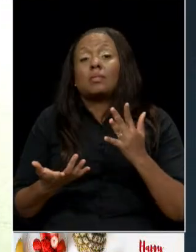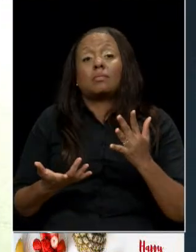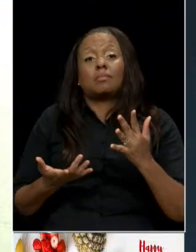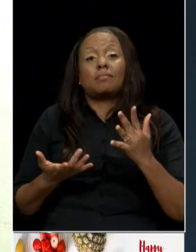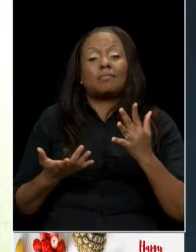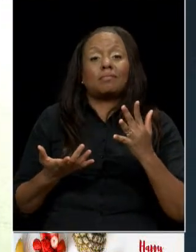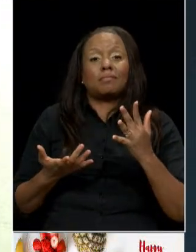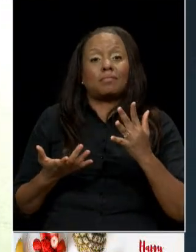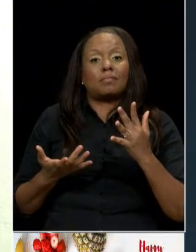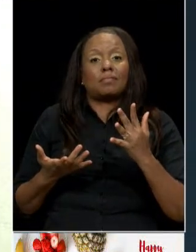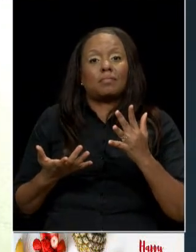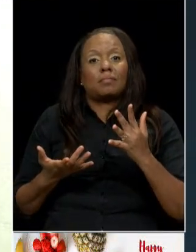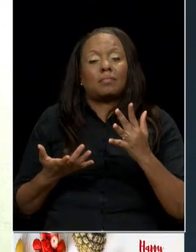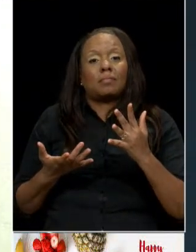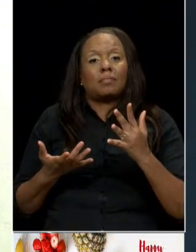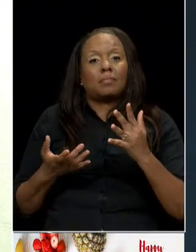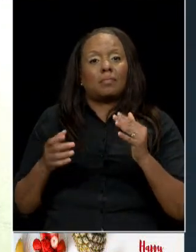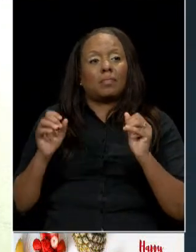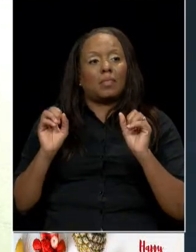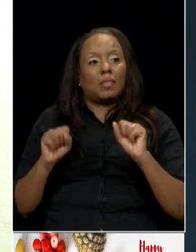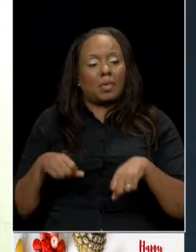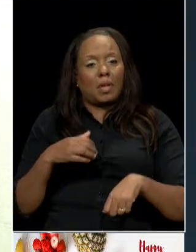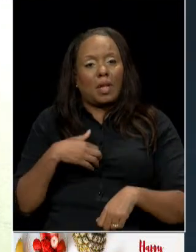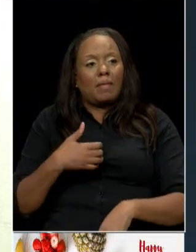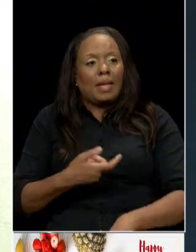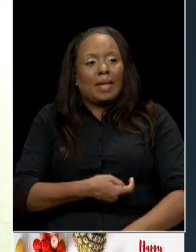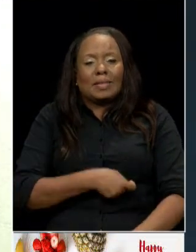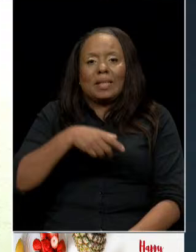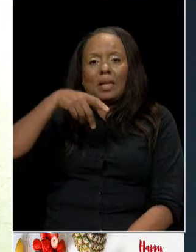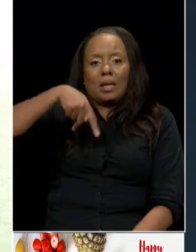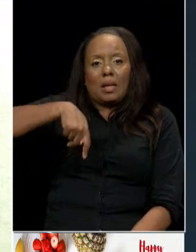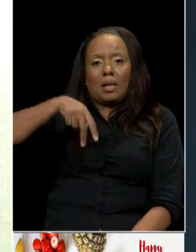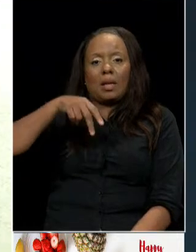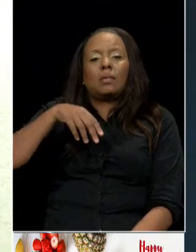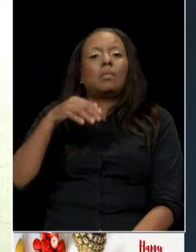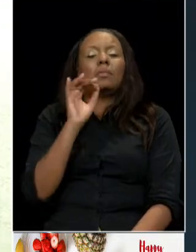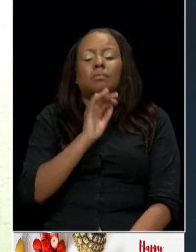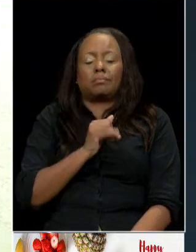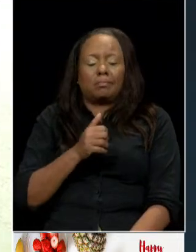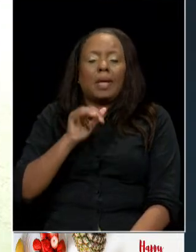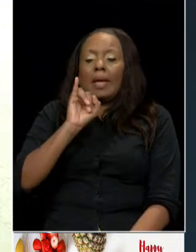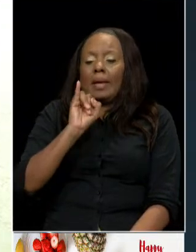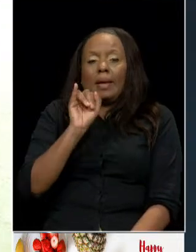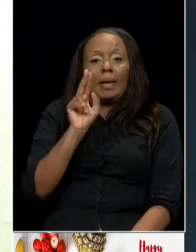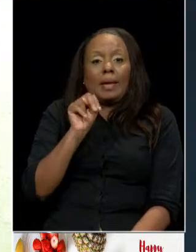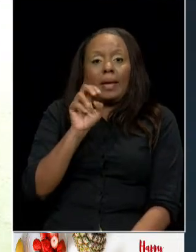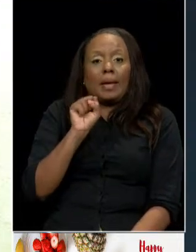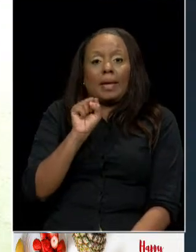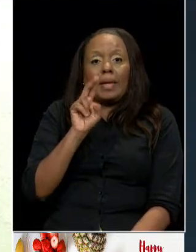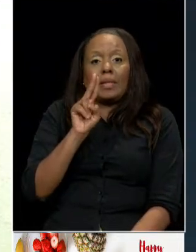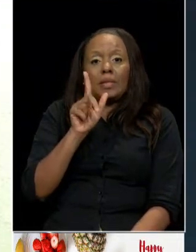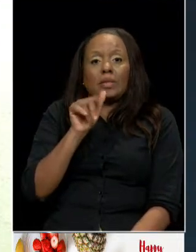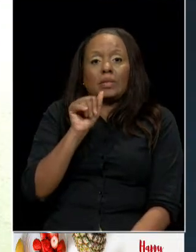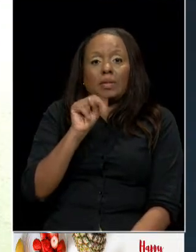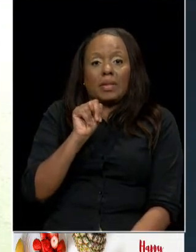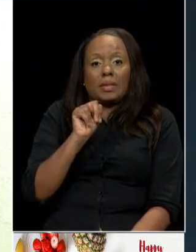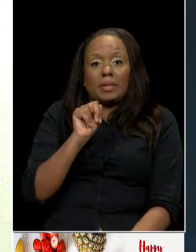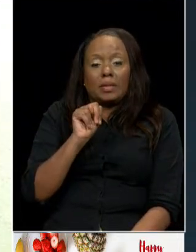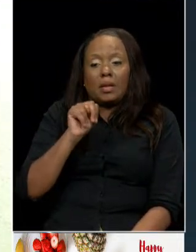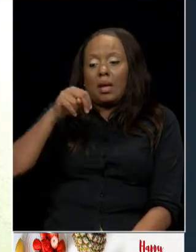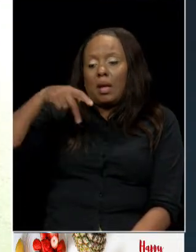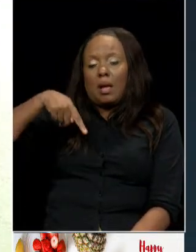situations where you can have insulin pumps, etc. Mm-hmm. For the type 2 or adult onset